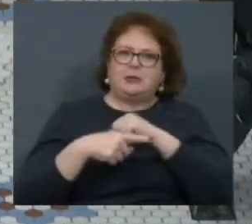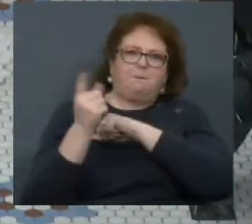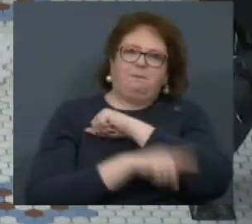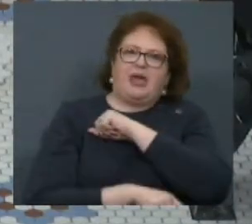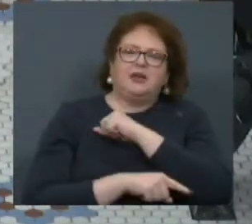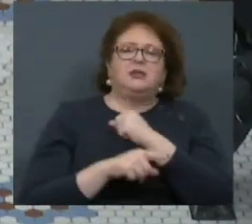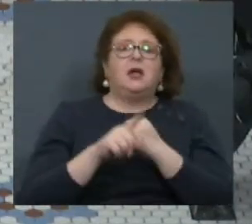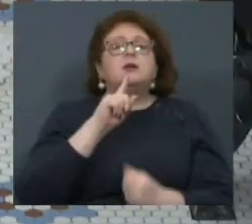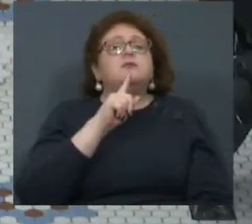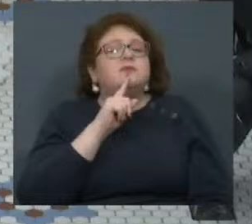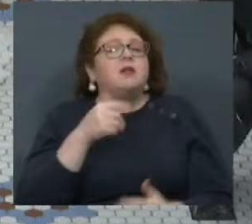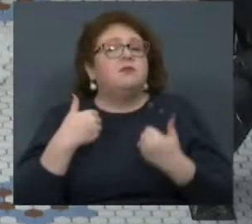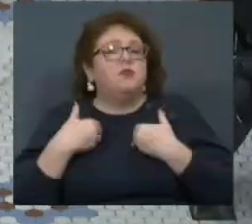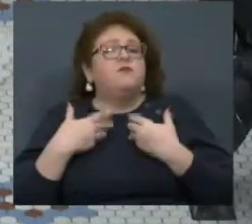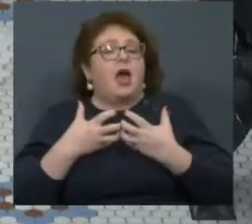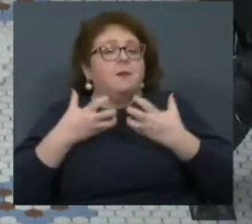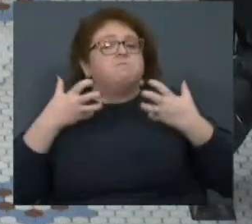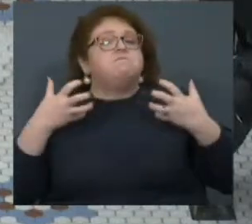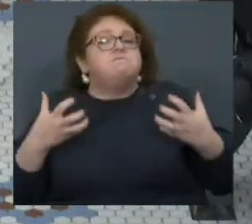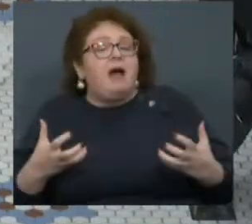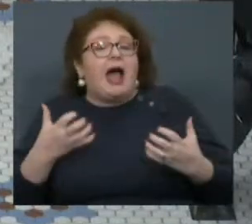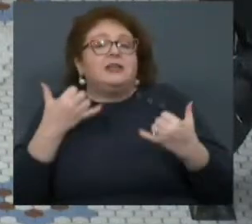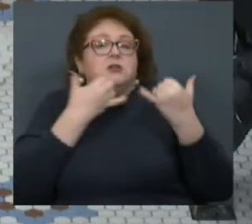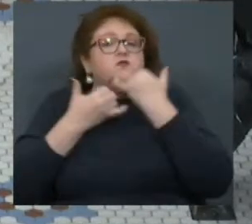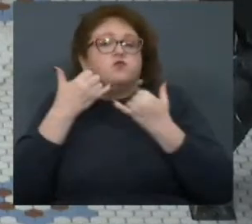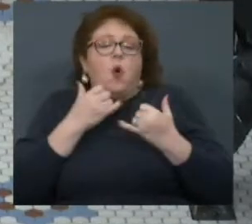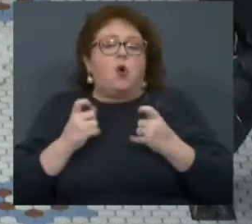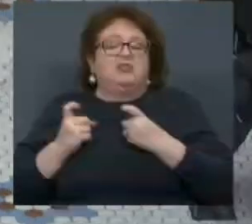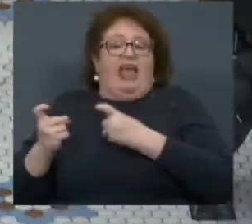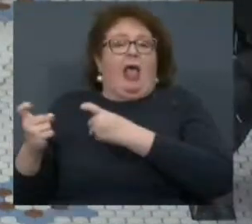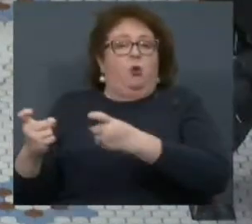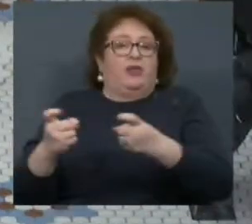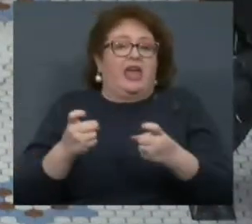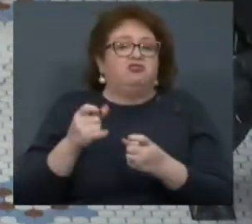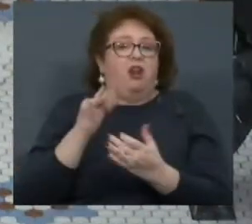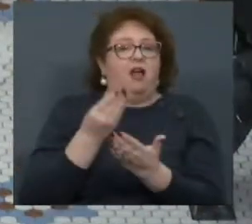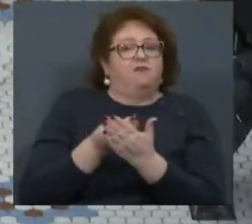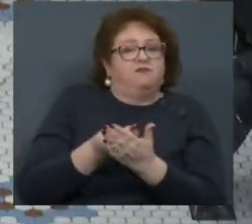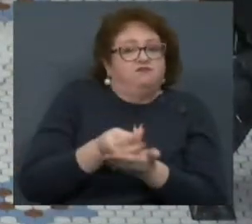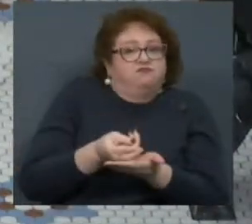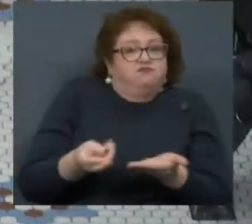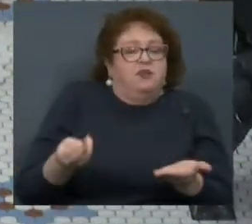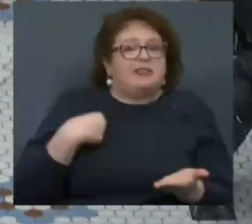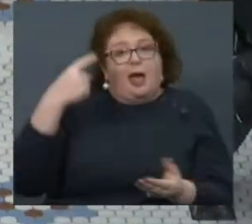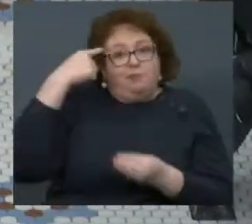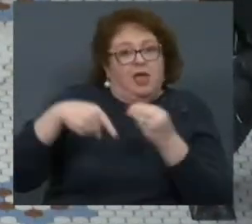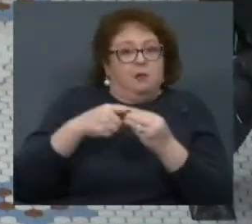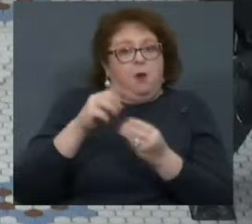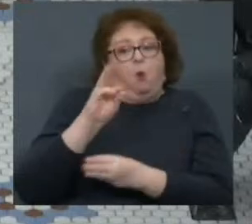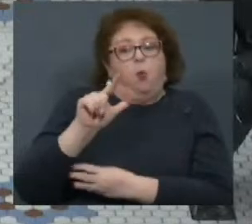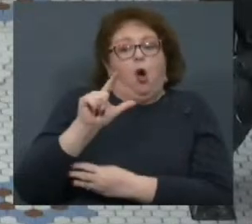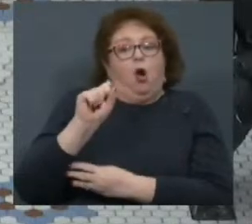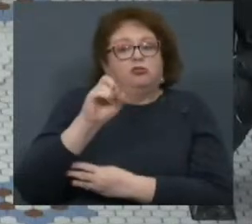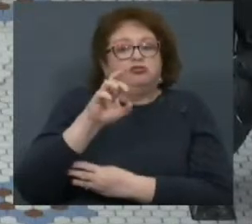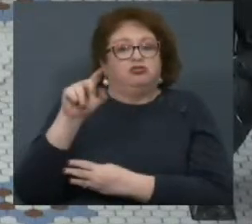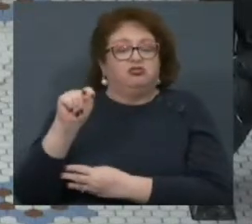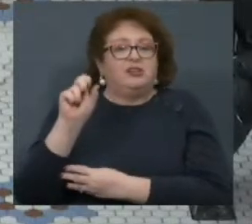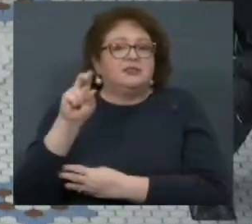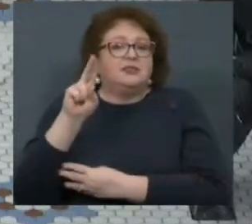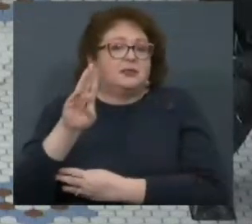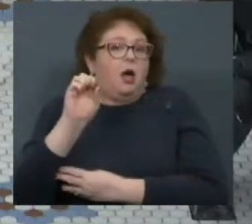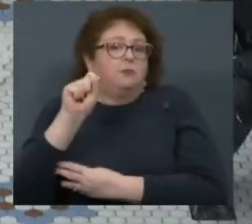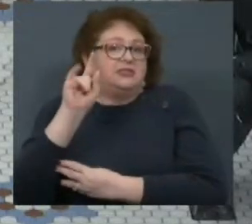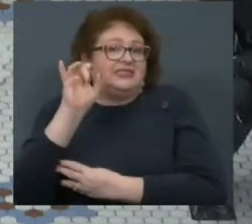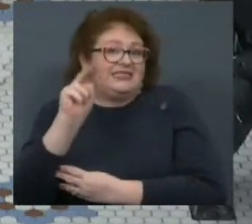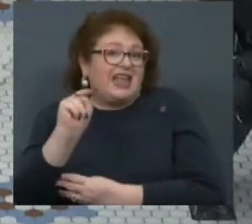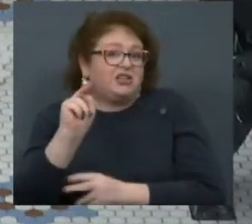gross misallocation of resources. I'm thinking particularly of, like, the 12th Street substation, where they were, the public was